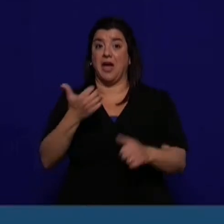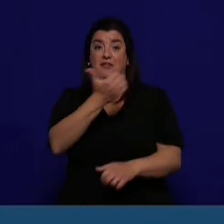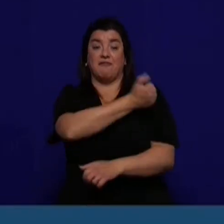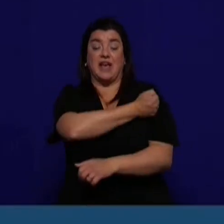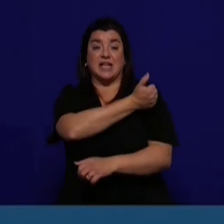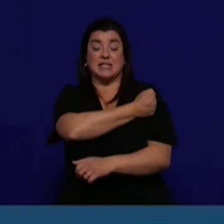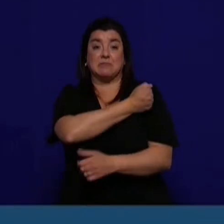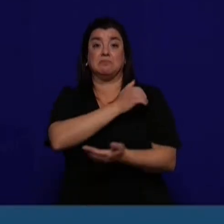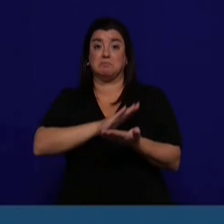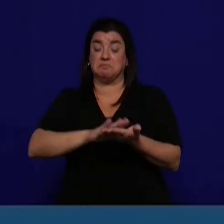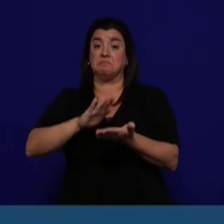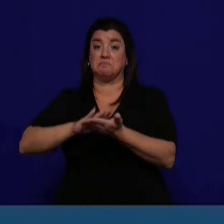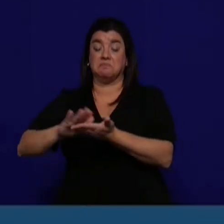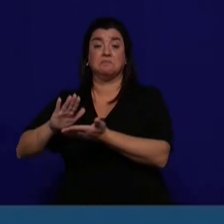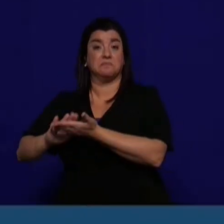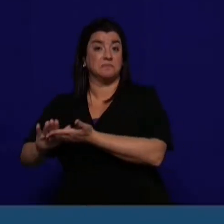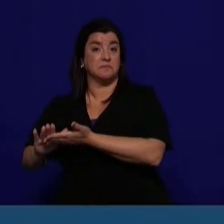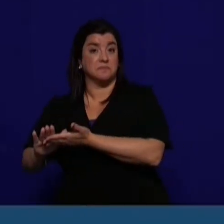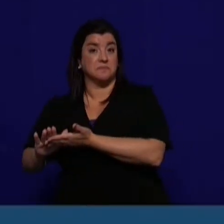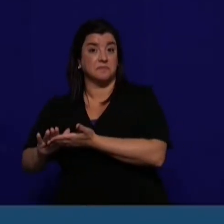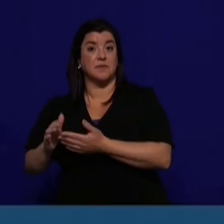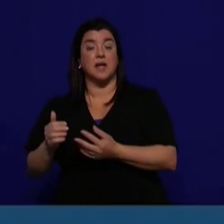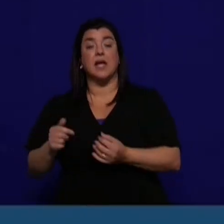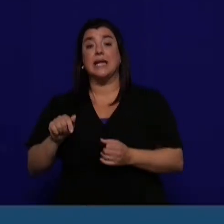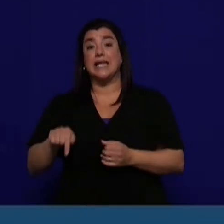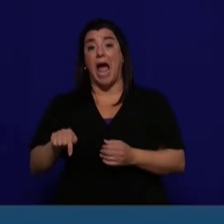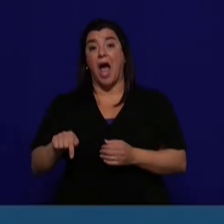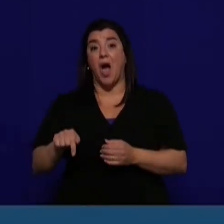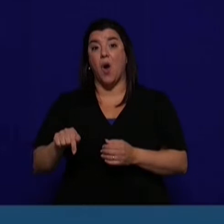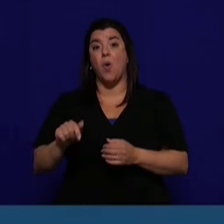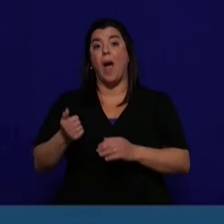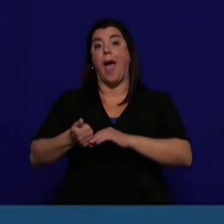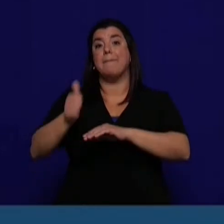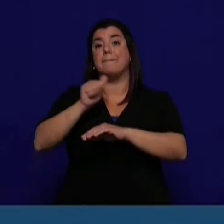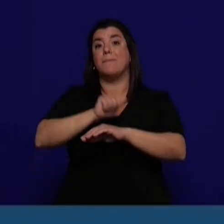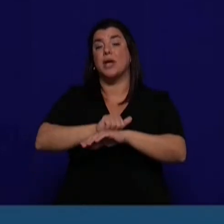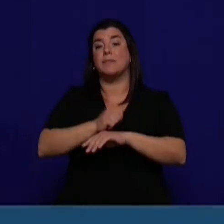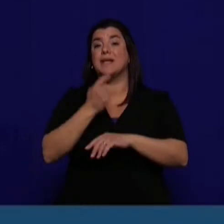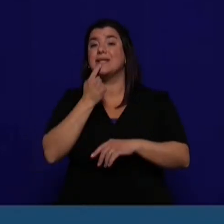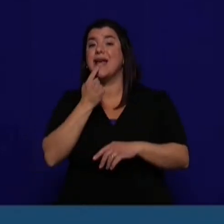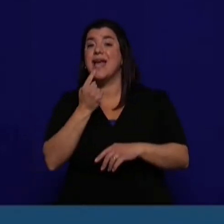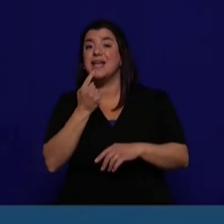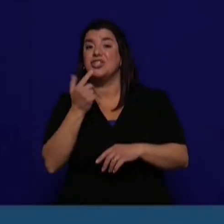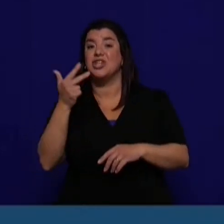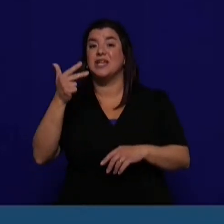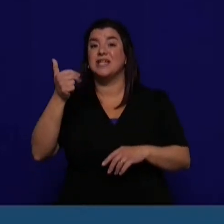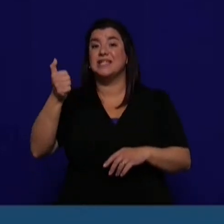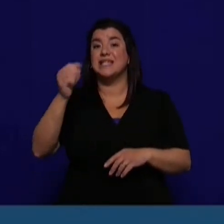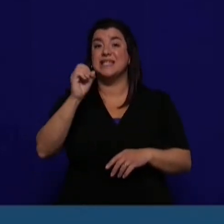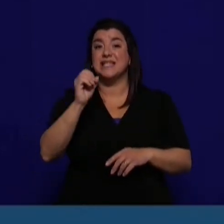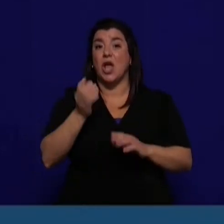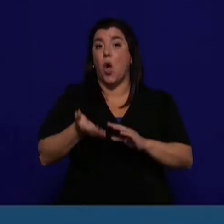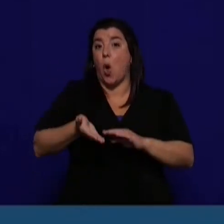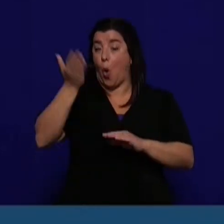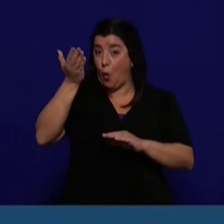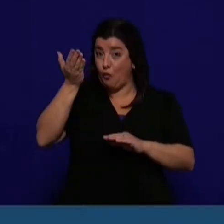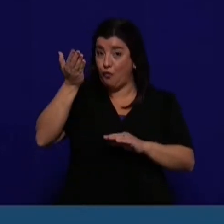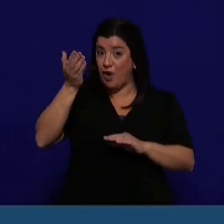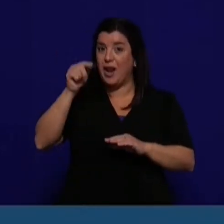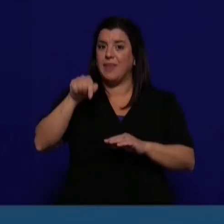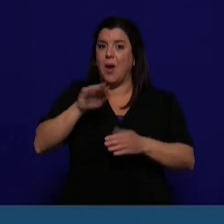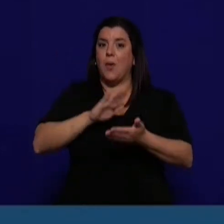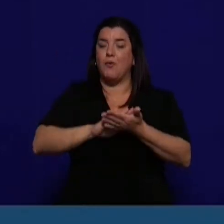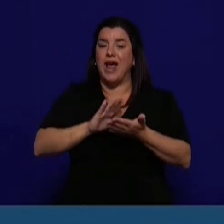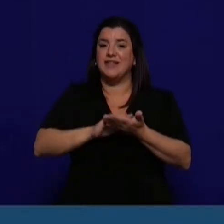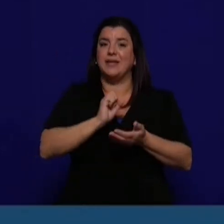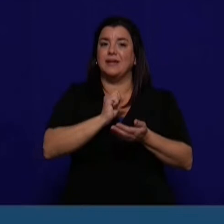currently we have sent out the invitations to all those people who are aged over 60, and as we go along, we will